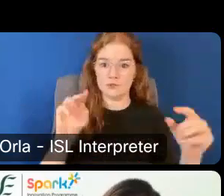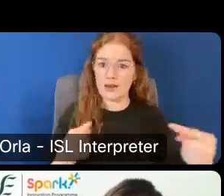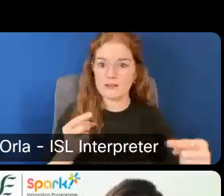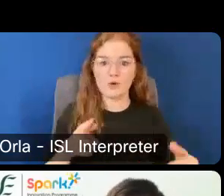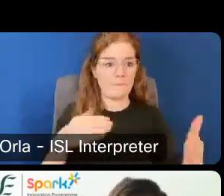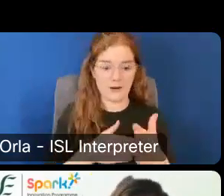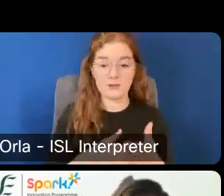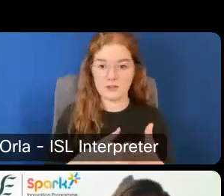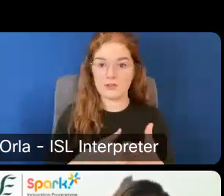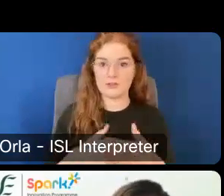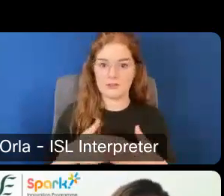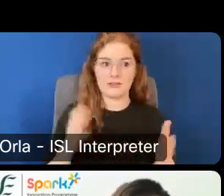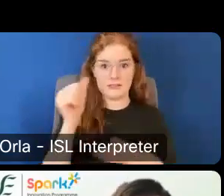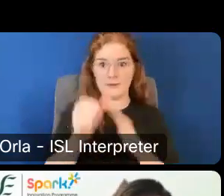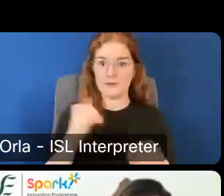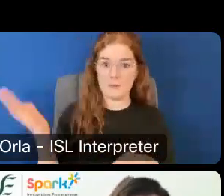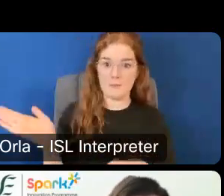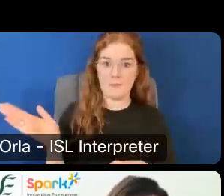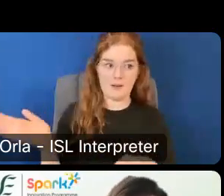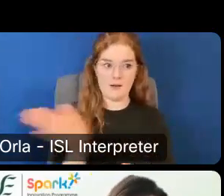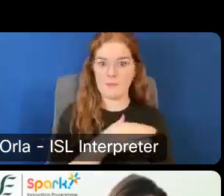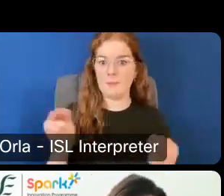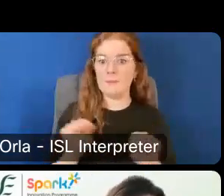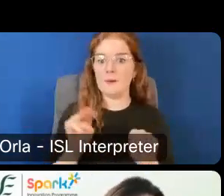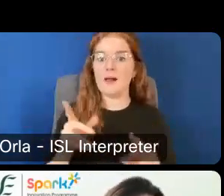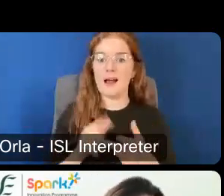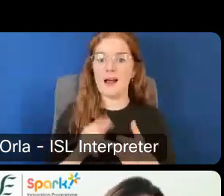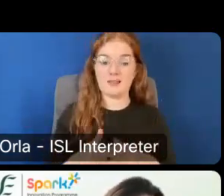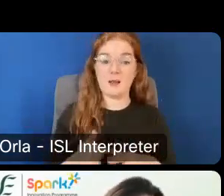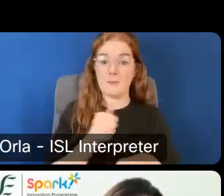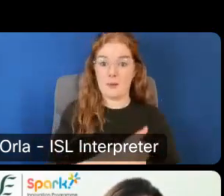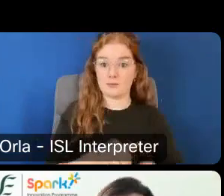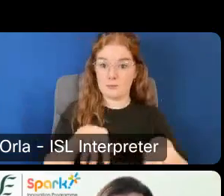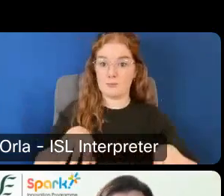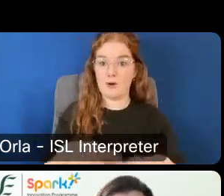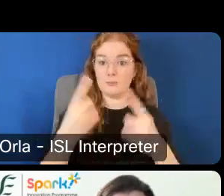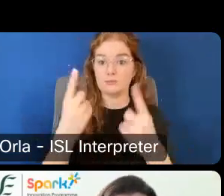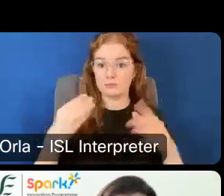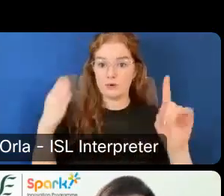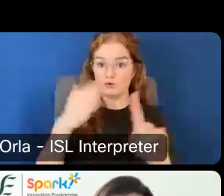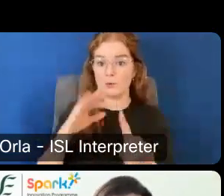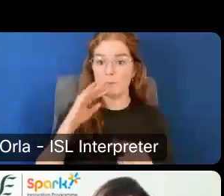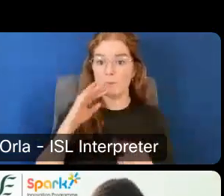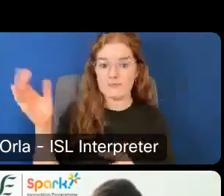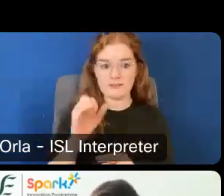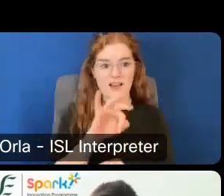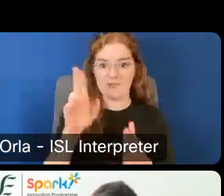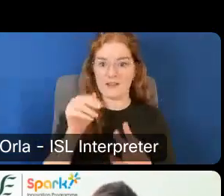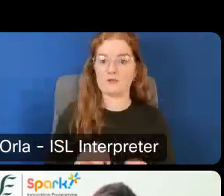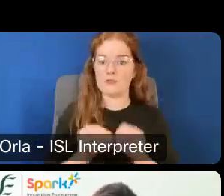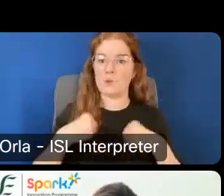and care providers, and our unique bottom-up approach empowers clinical staff to develop solutions to those